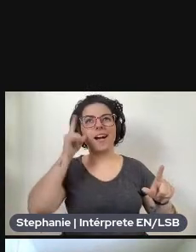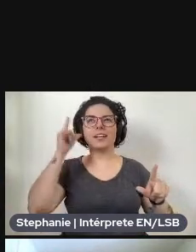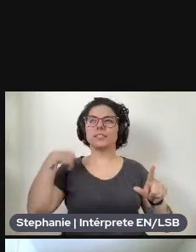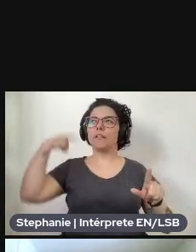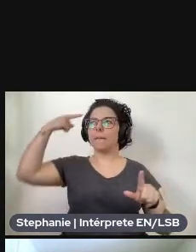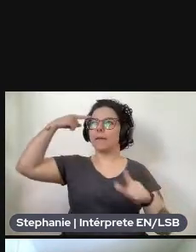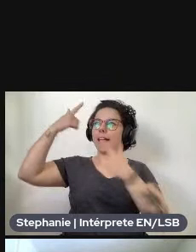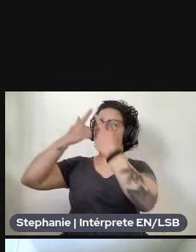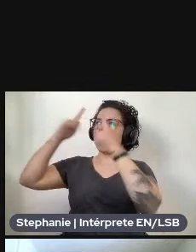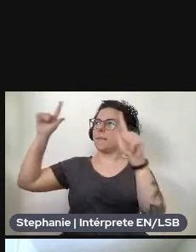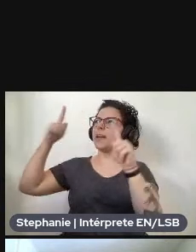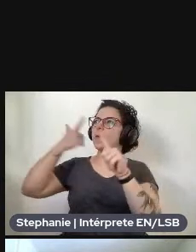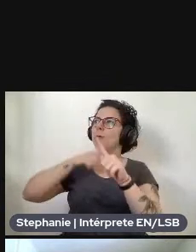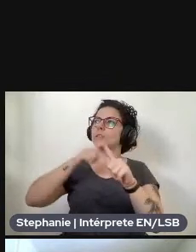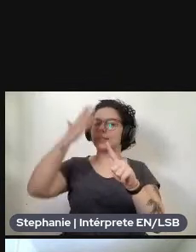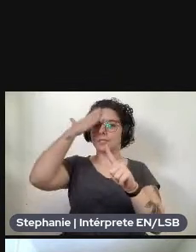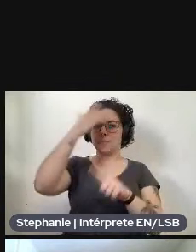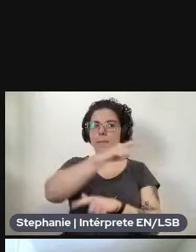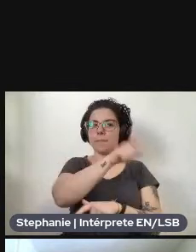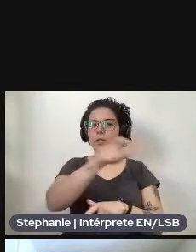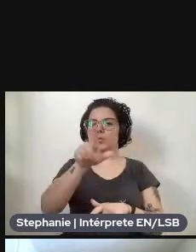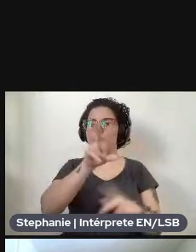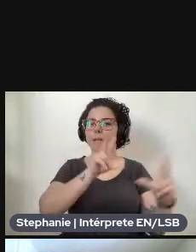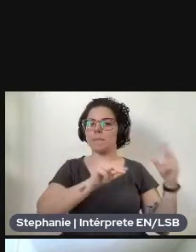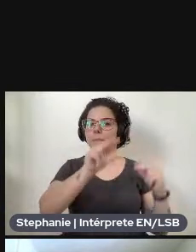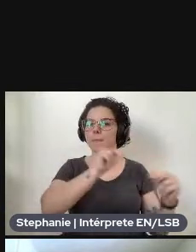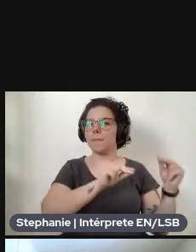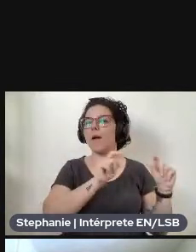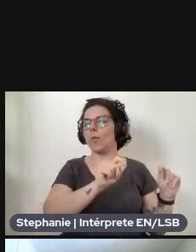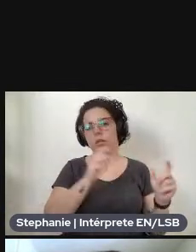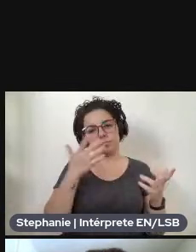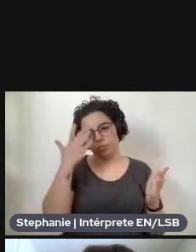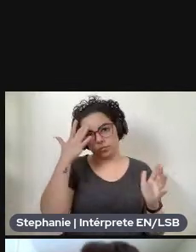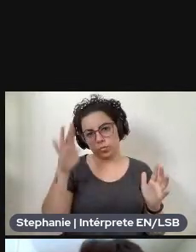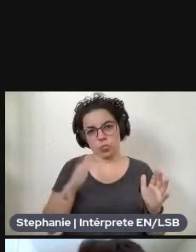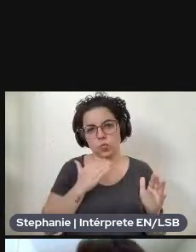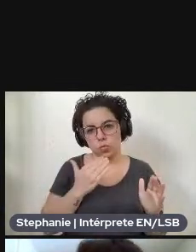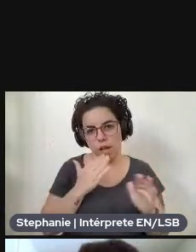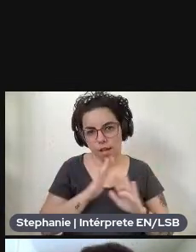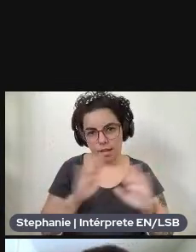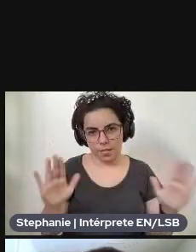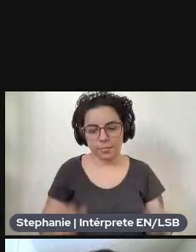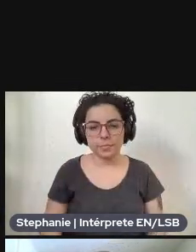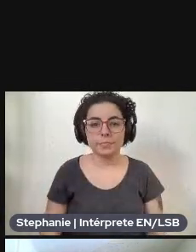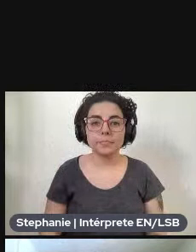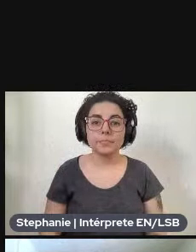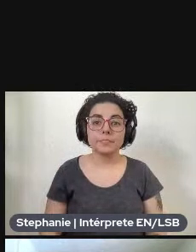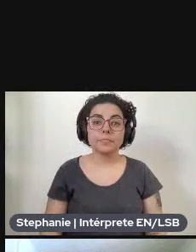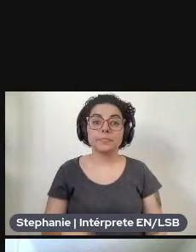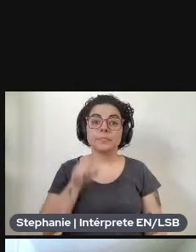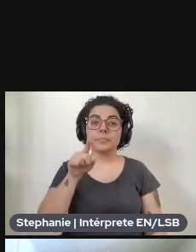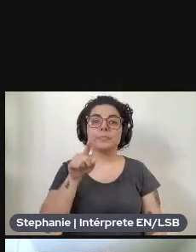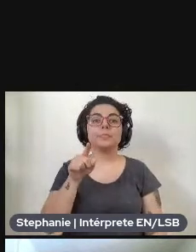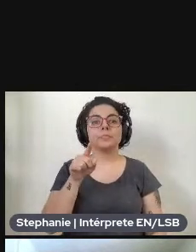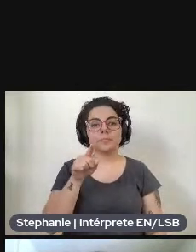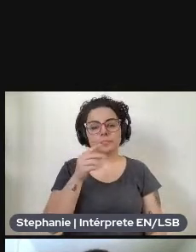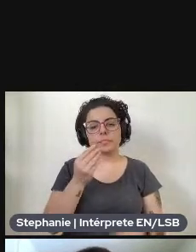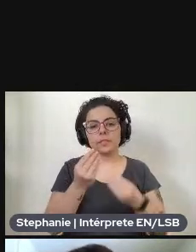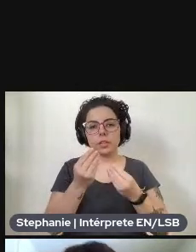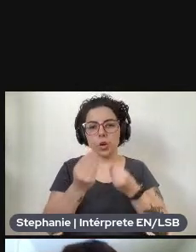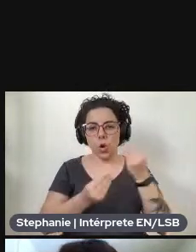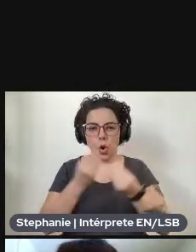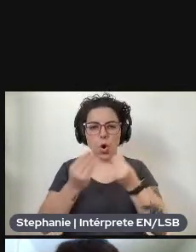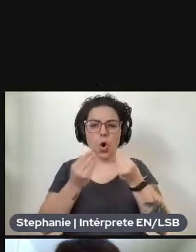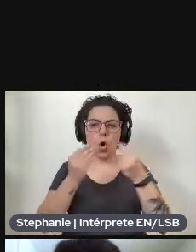grammar. Okay, formulation and encoding more concretely consist of